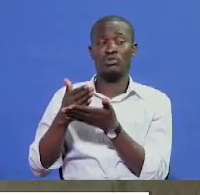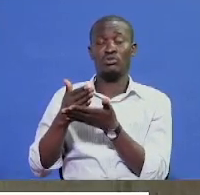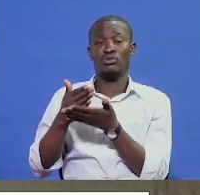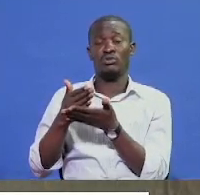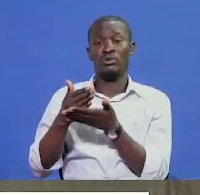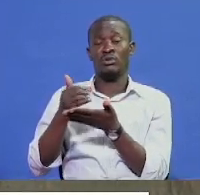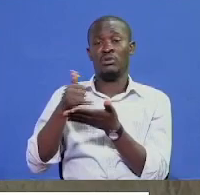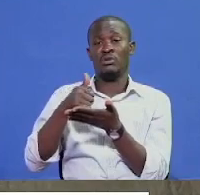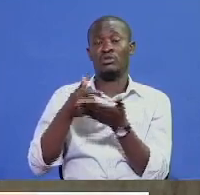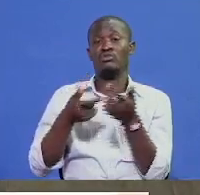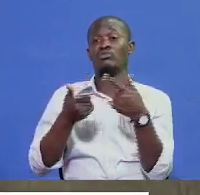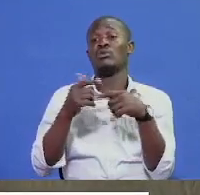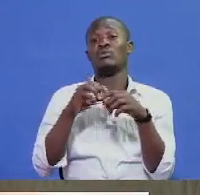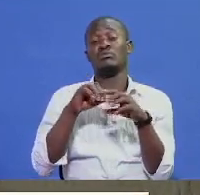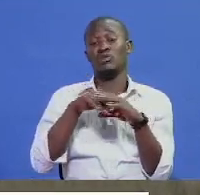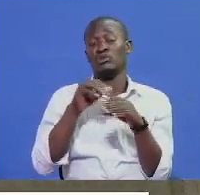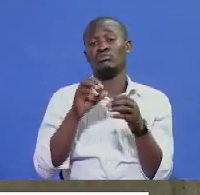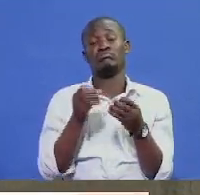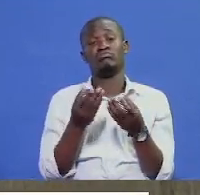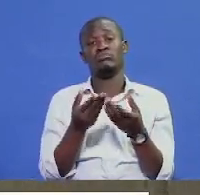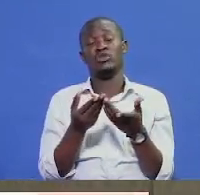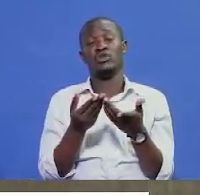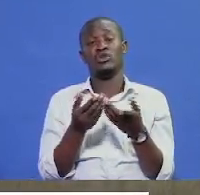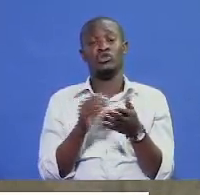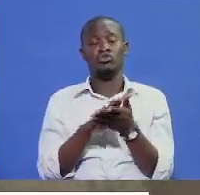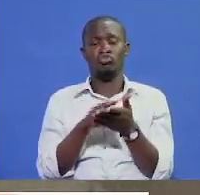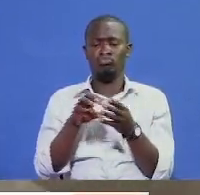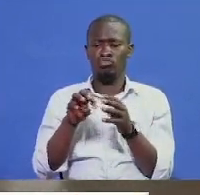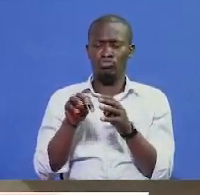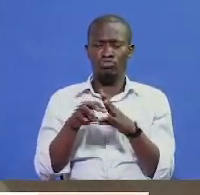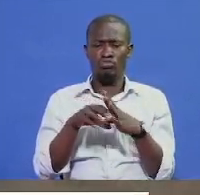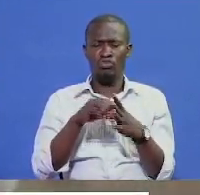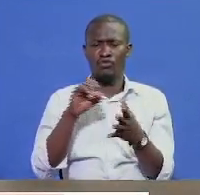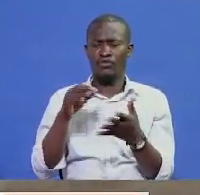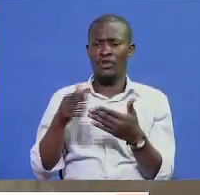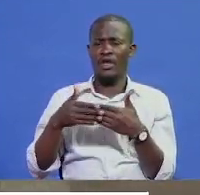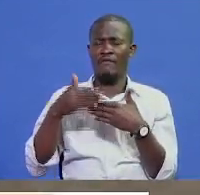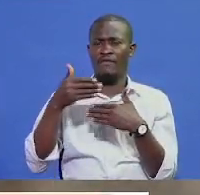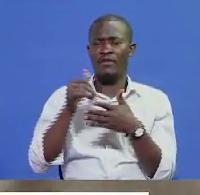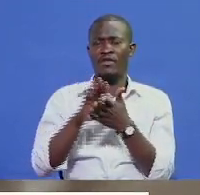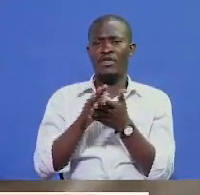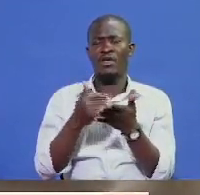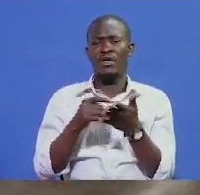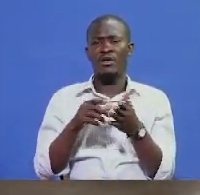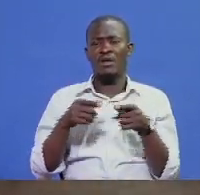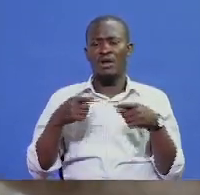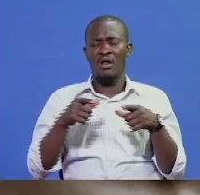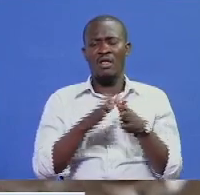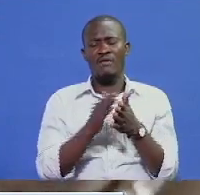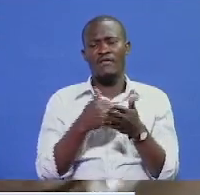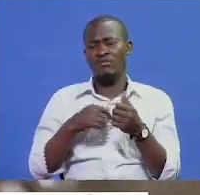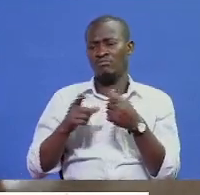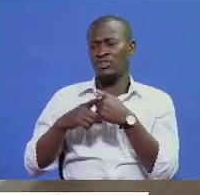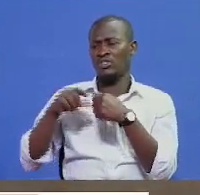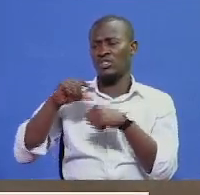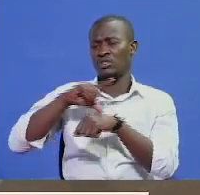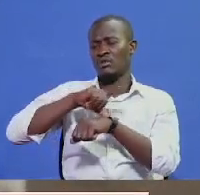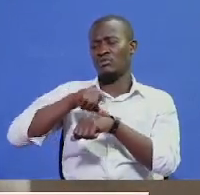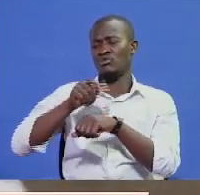It won't just come out. So to remove it, after it's popped open, after let's say after 6 hours, you want to